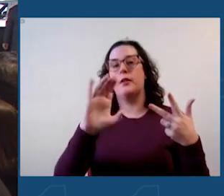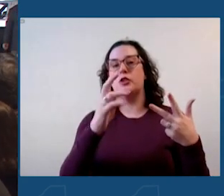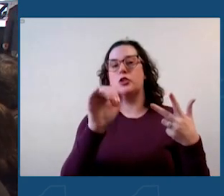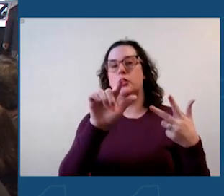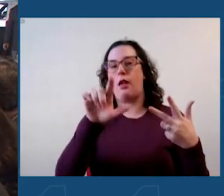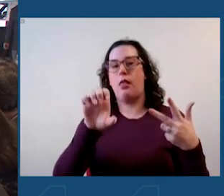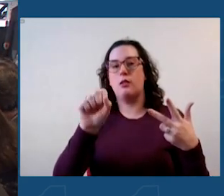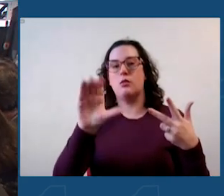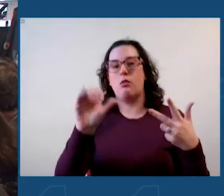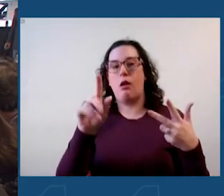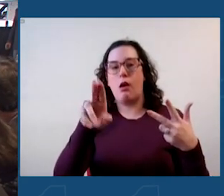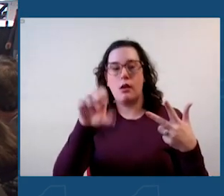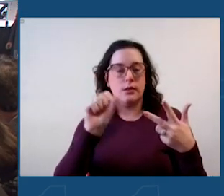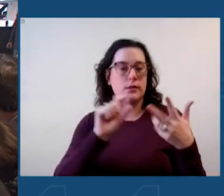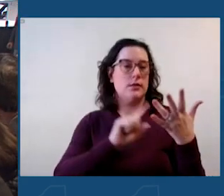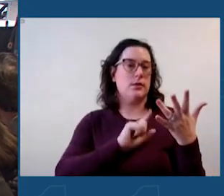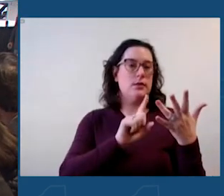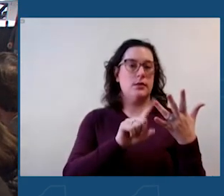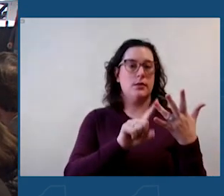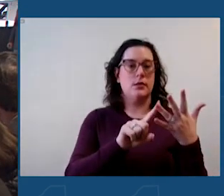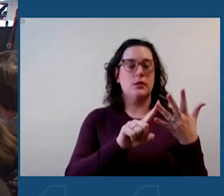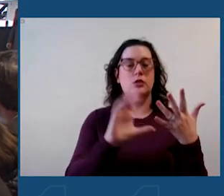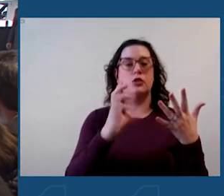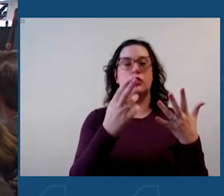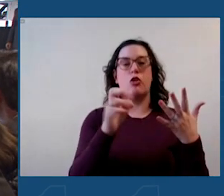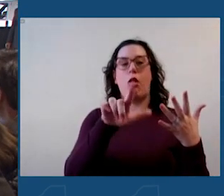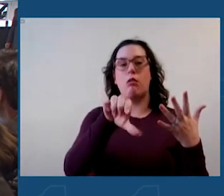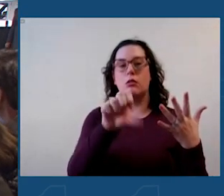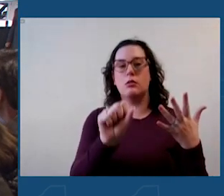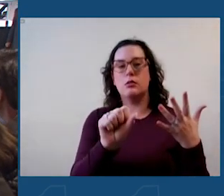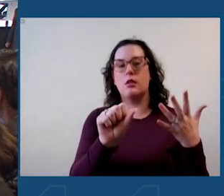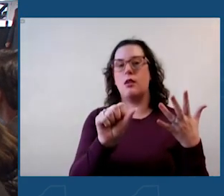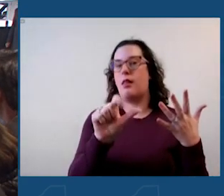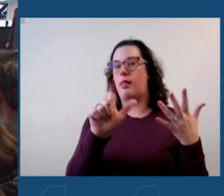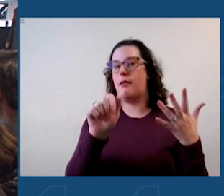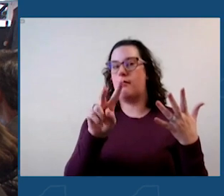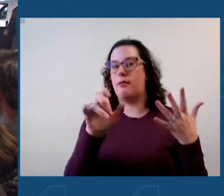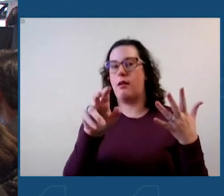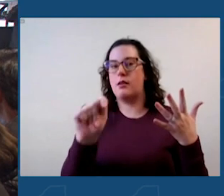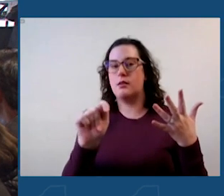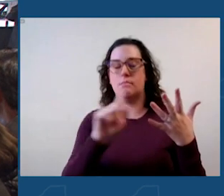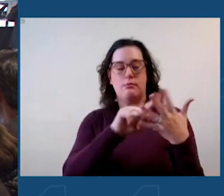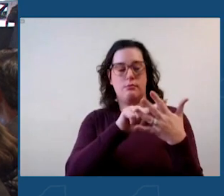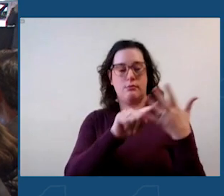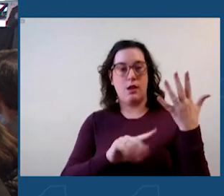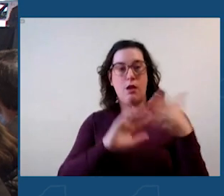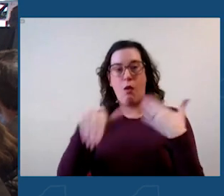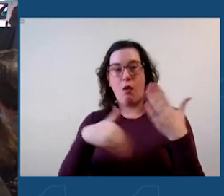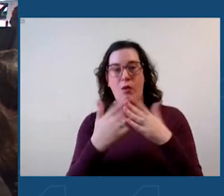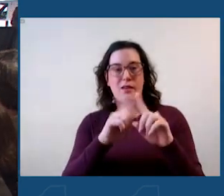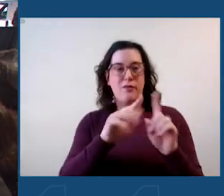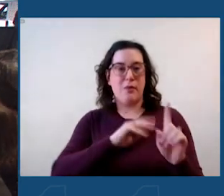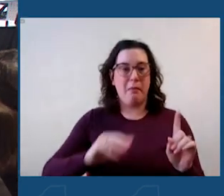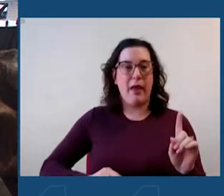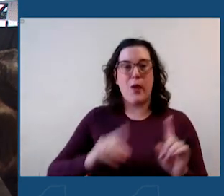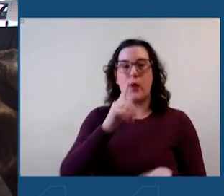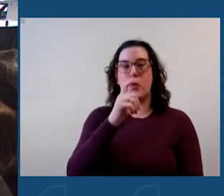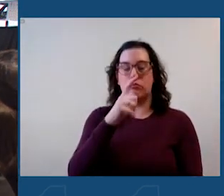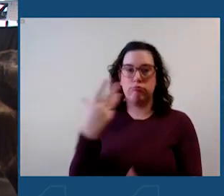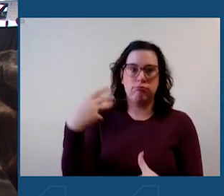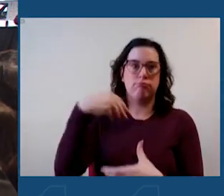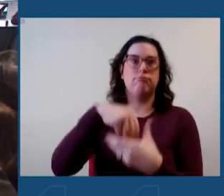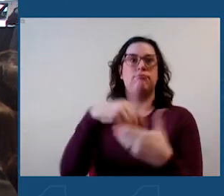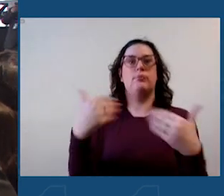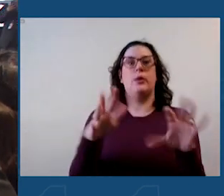you. Assemblymember Charles Levine, thank you. And all the mayors who have played such an important role